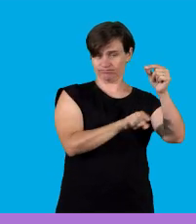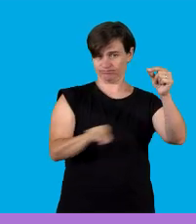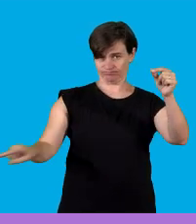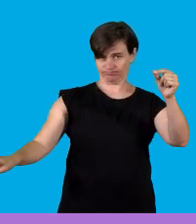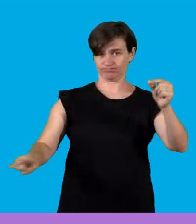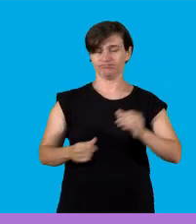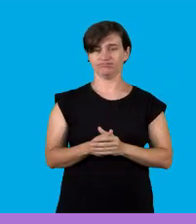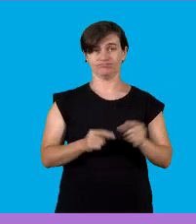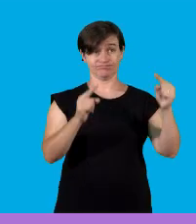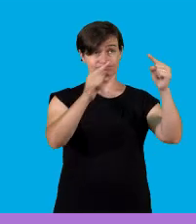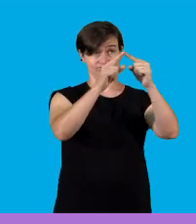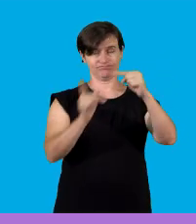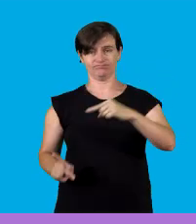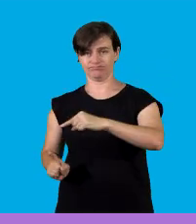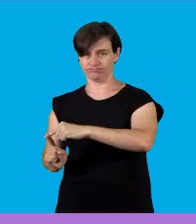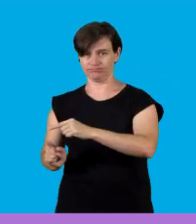right?